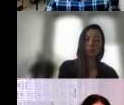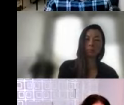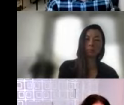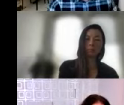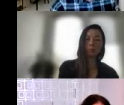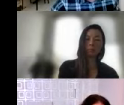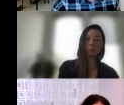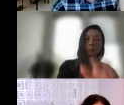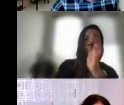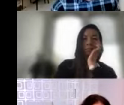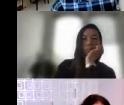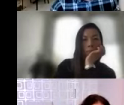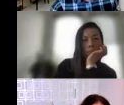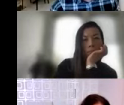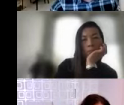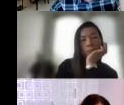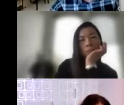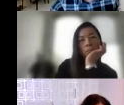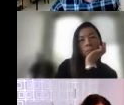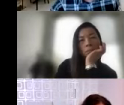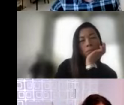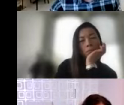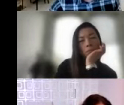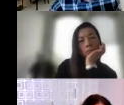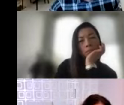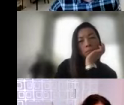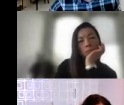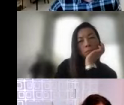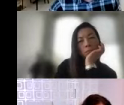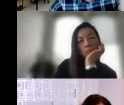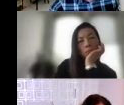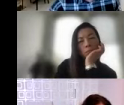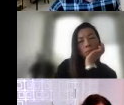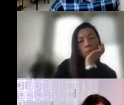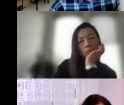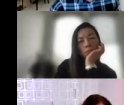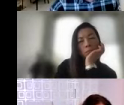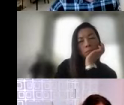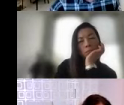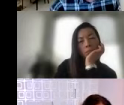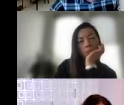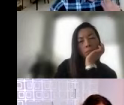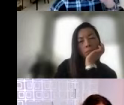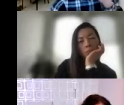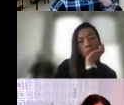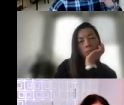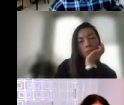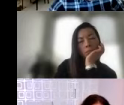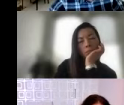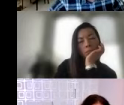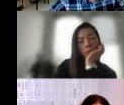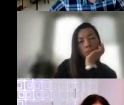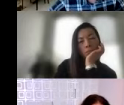diffusion process. And it's a rapidly changing field. I think that these models should be interpreted cautiously, but we can gain